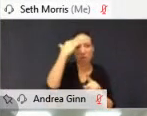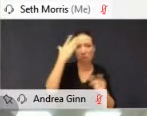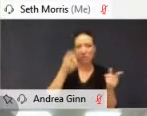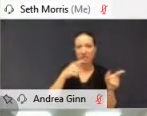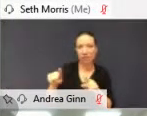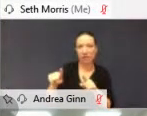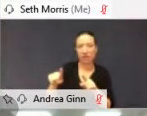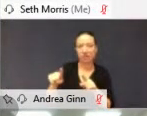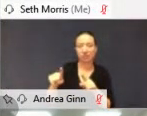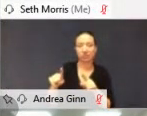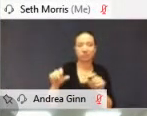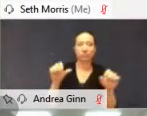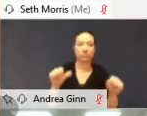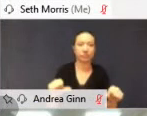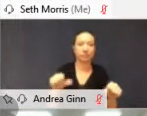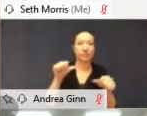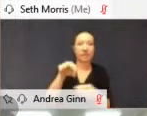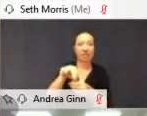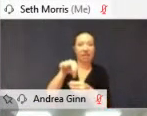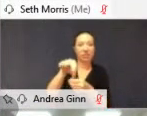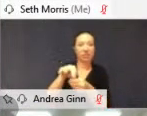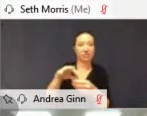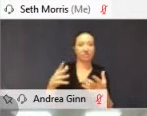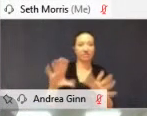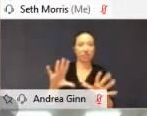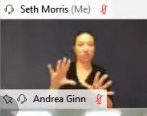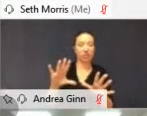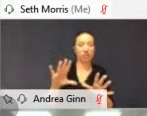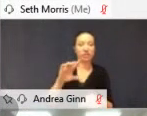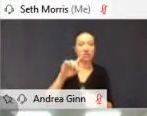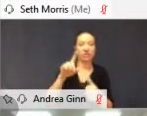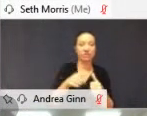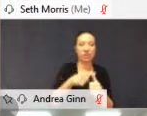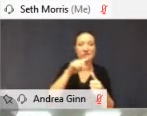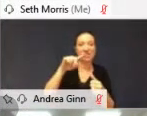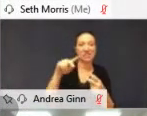but particularly in the first and second quarters of calendar year